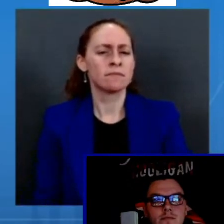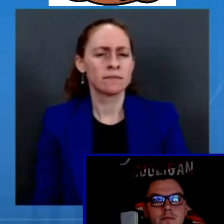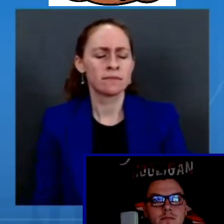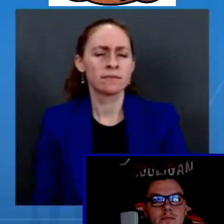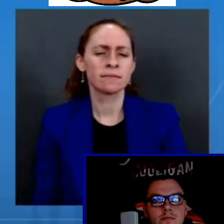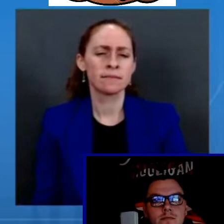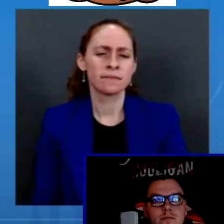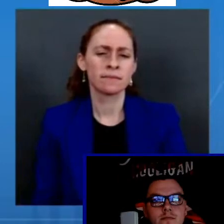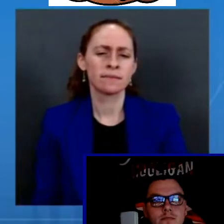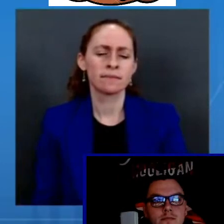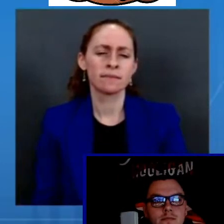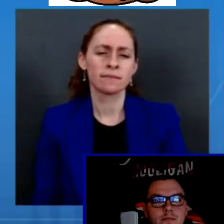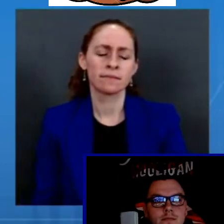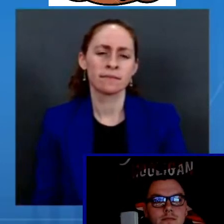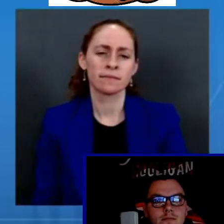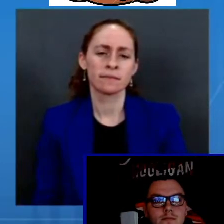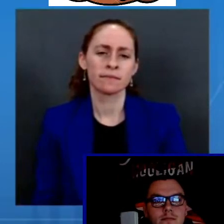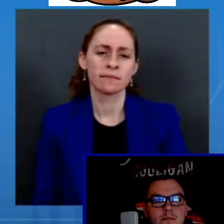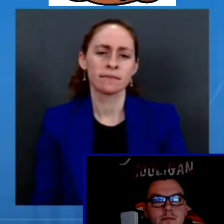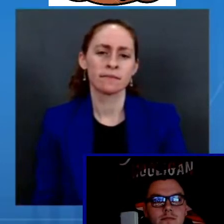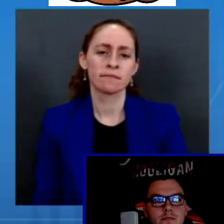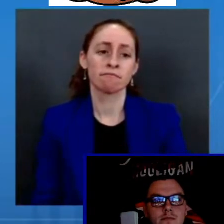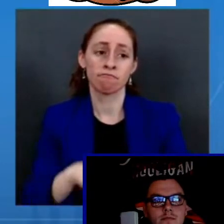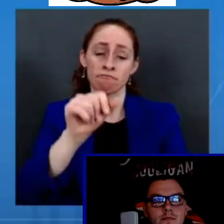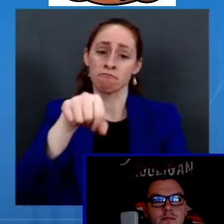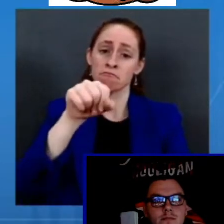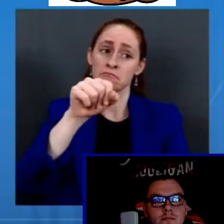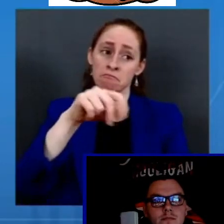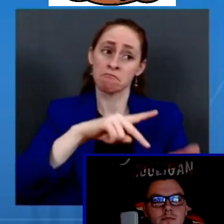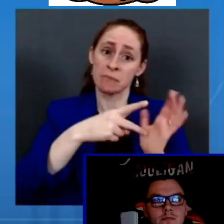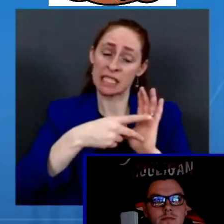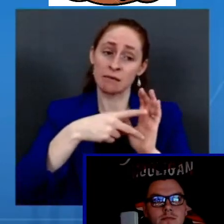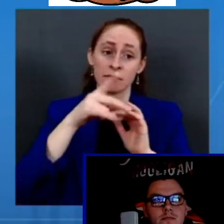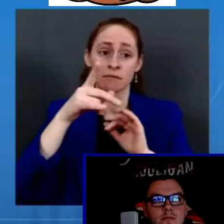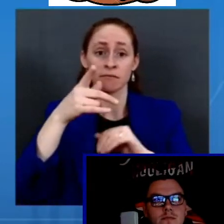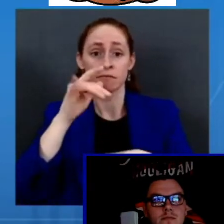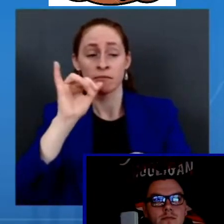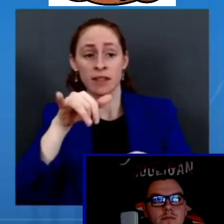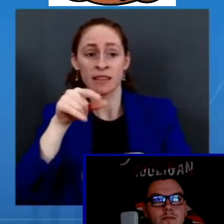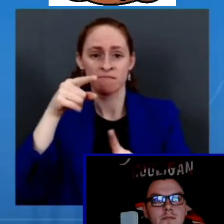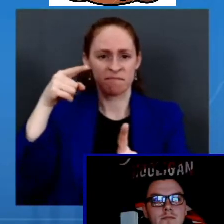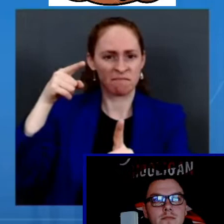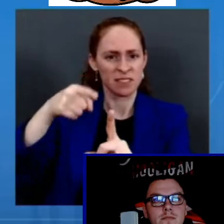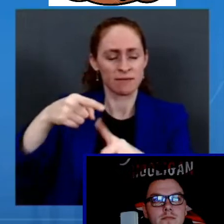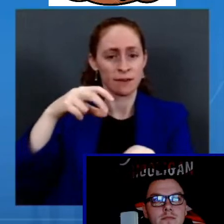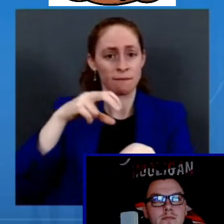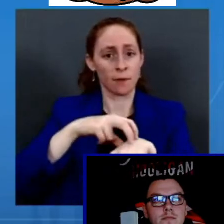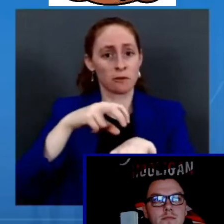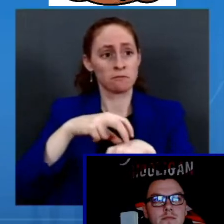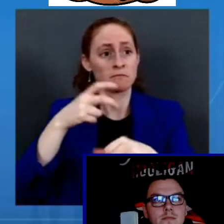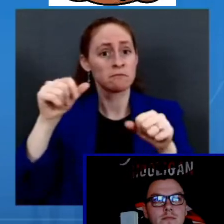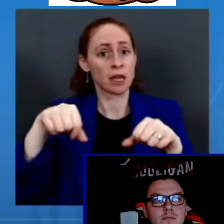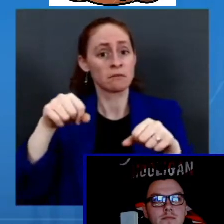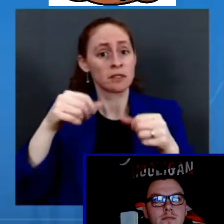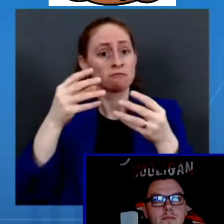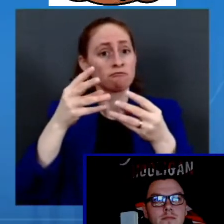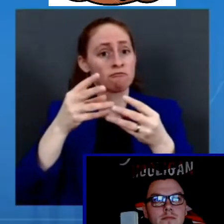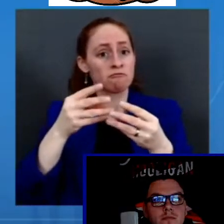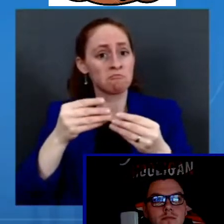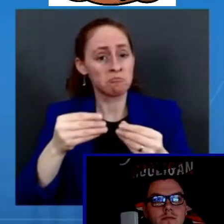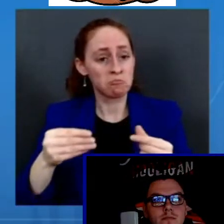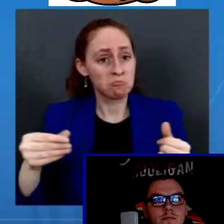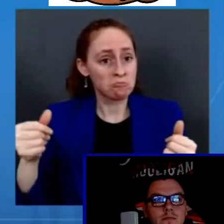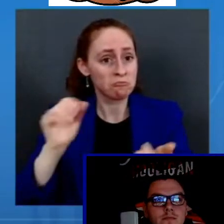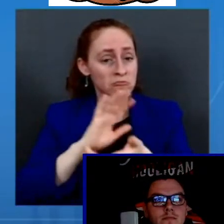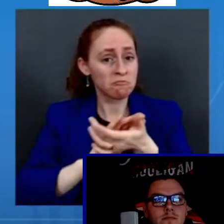that people will get enough immune response to, that you would then wind up having a lesser degree of morbidity and mortality. That